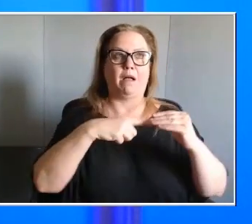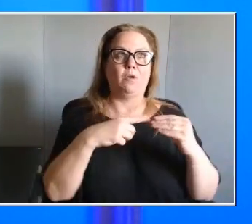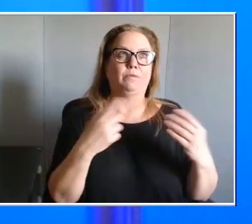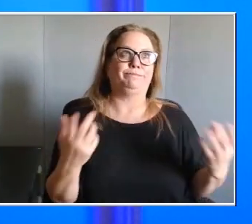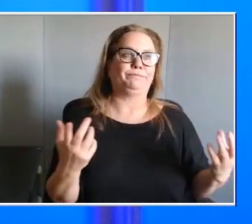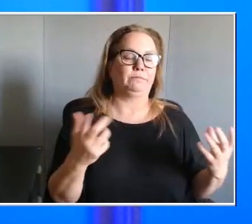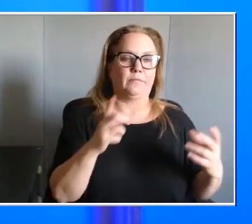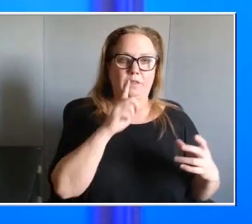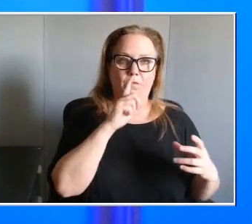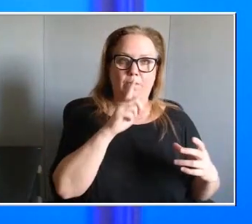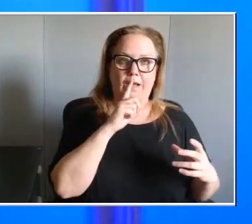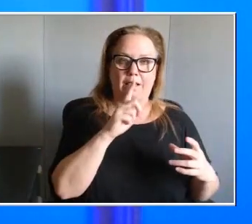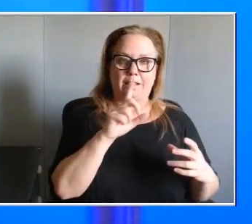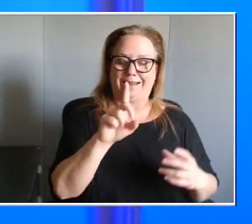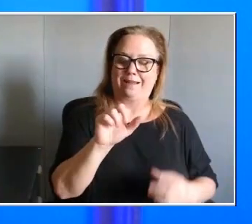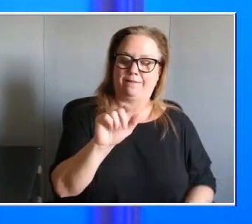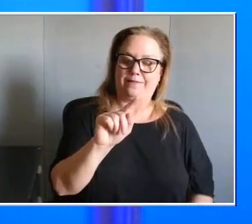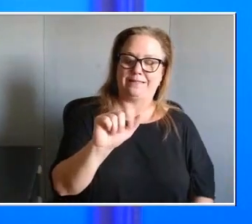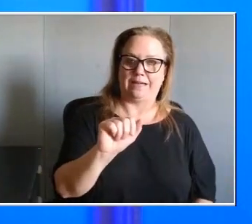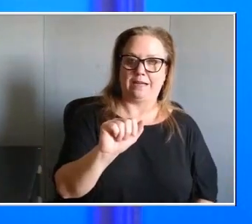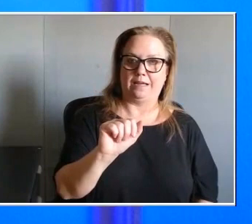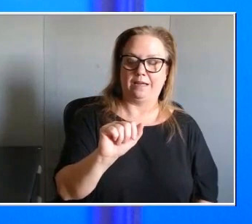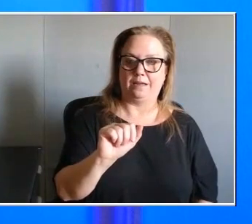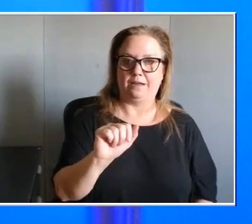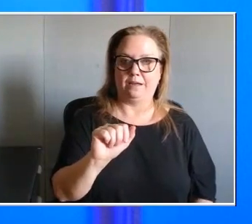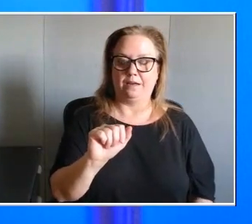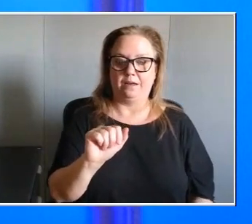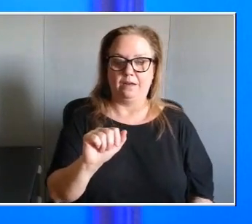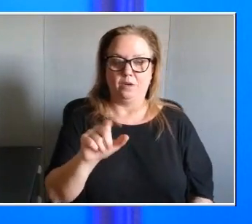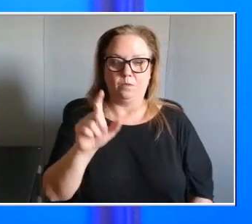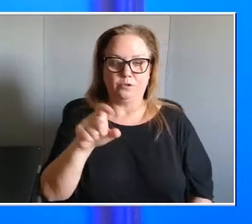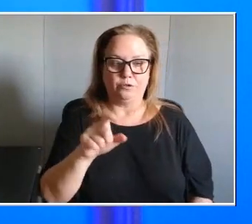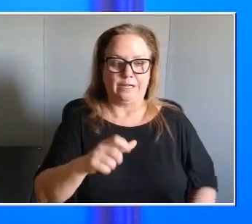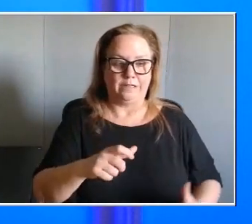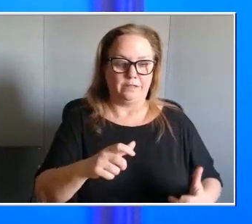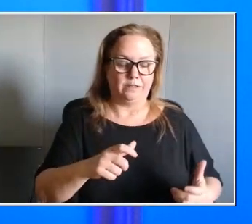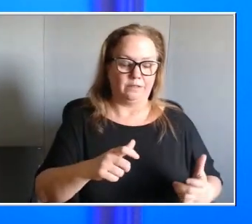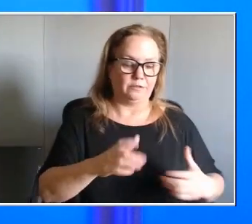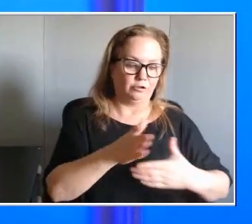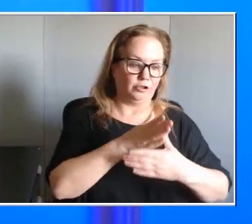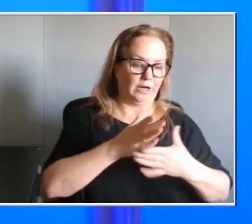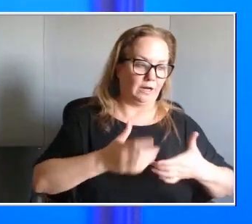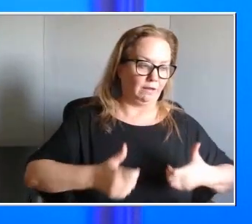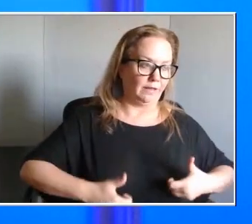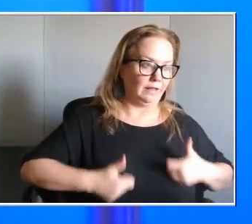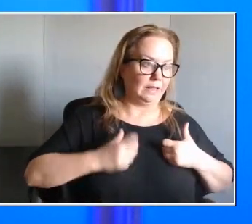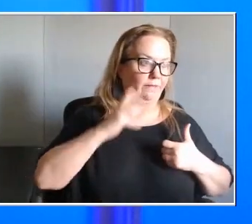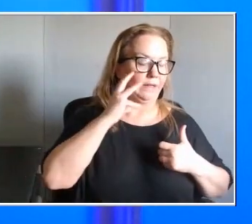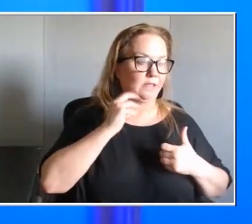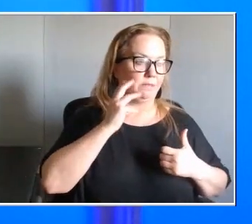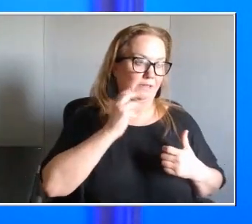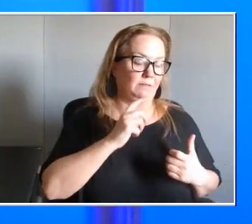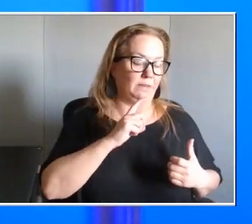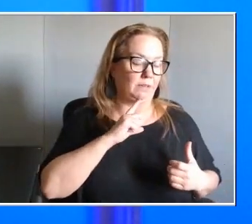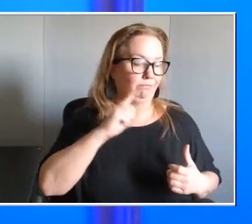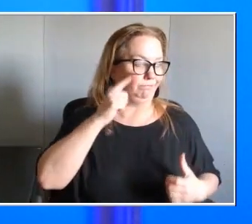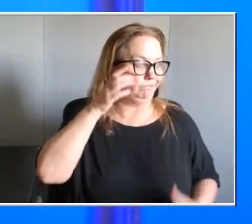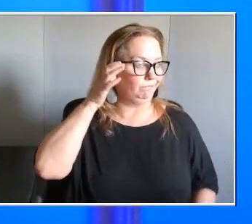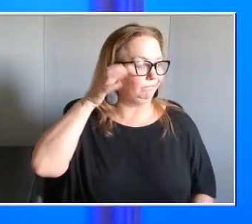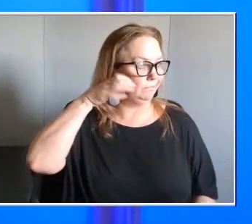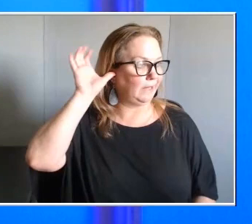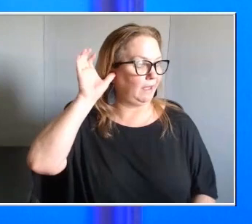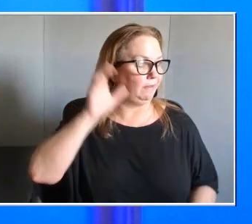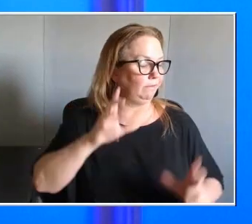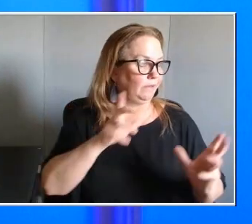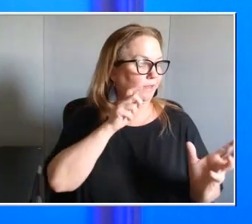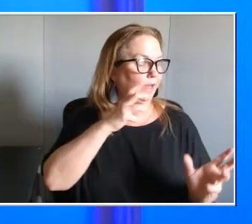the reality of the data. What you got to share the lived experiences, because some people turn a deaf ear to the data. So you got to share the